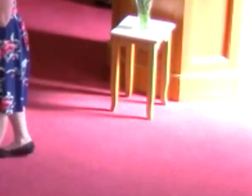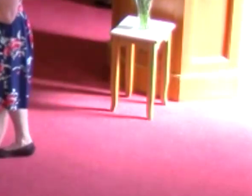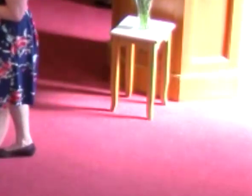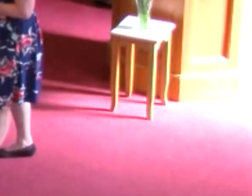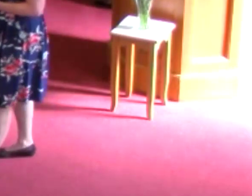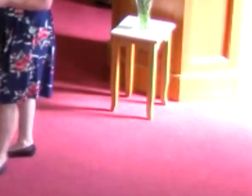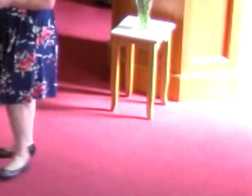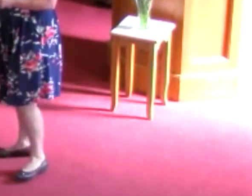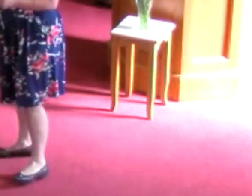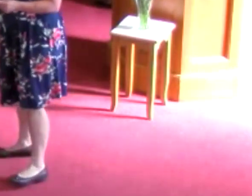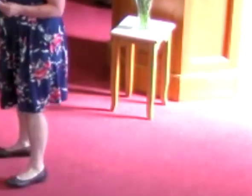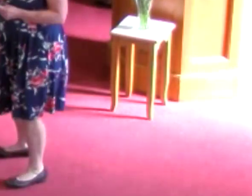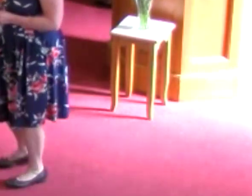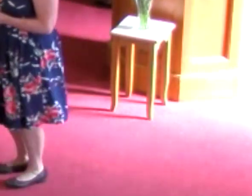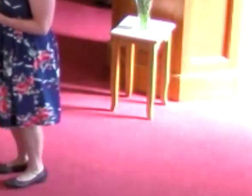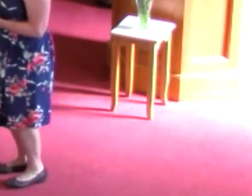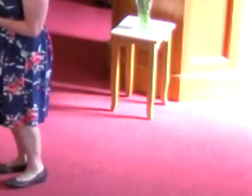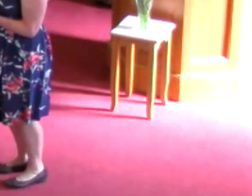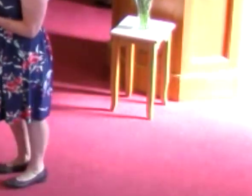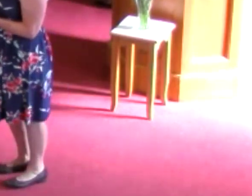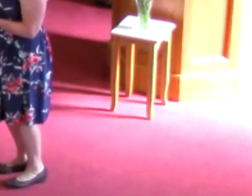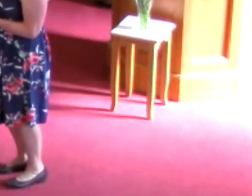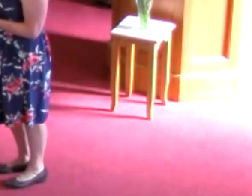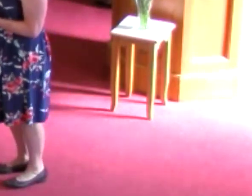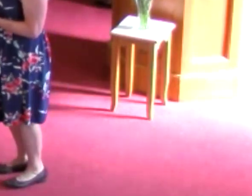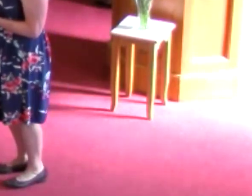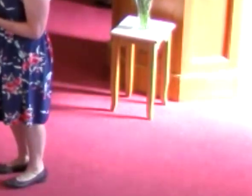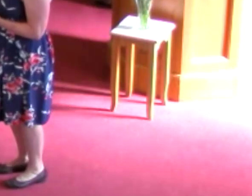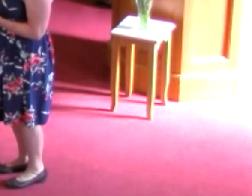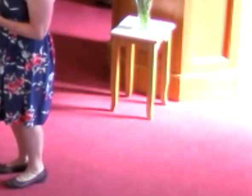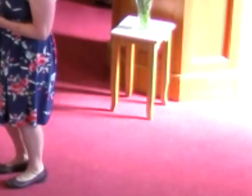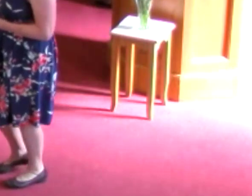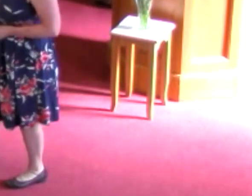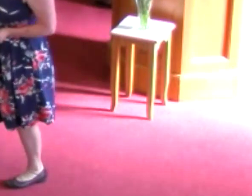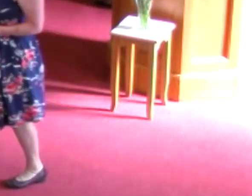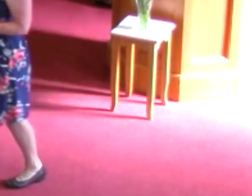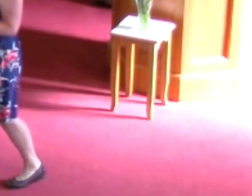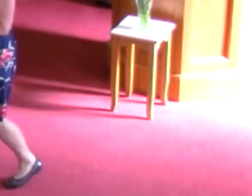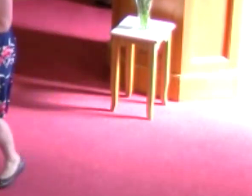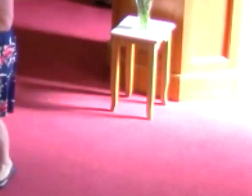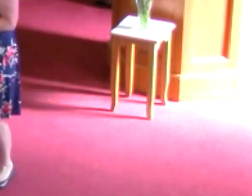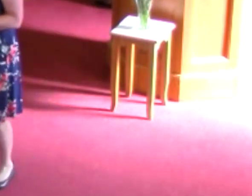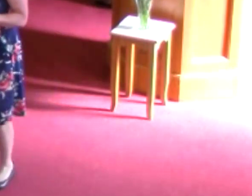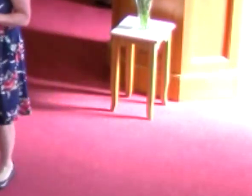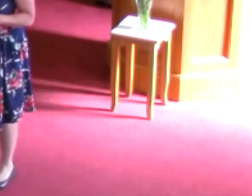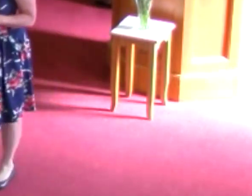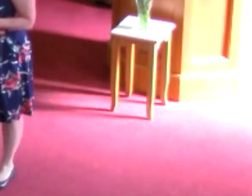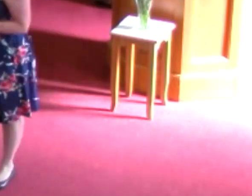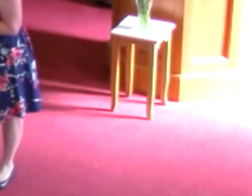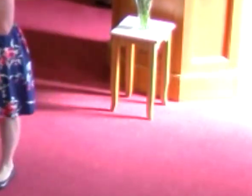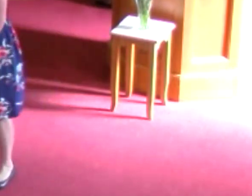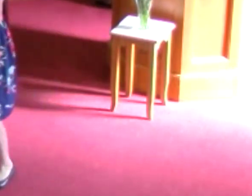day. Enter, rejoice, and come in. Open your hearts,